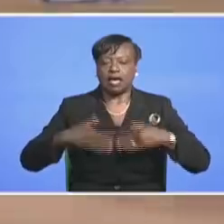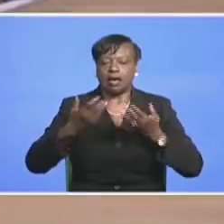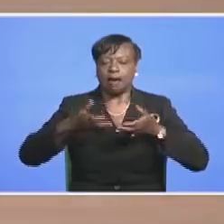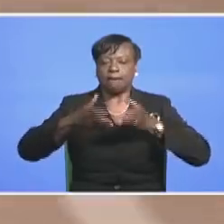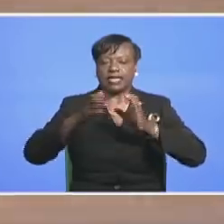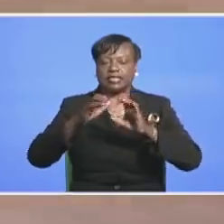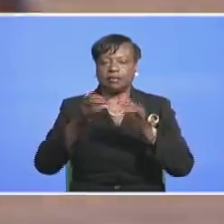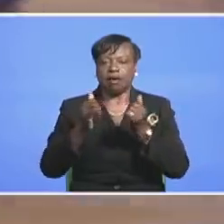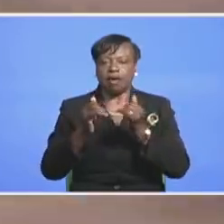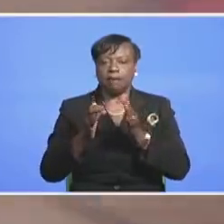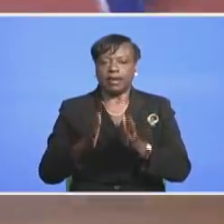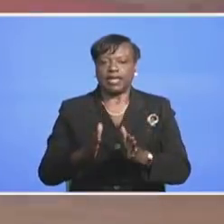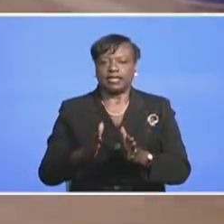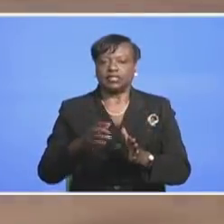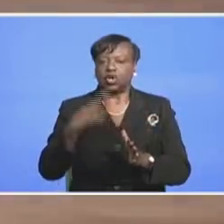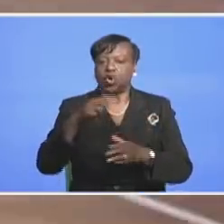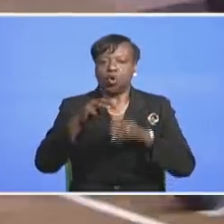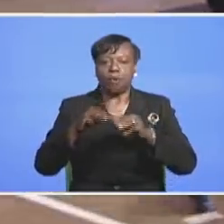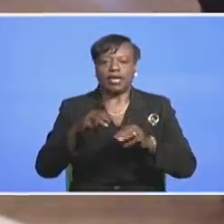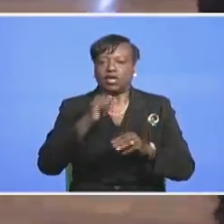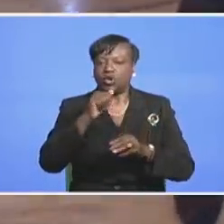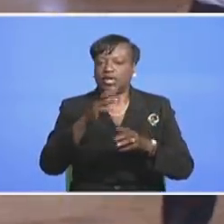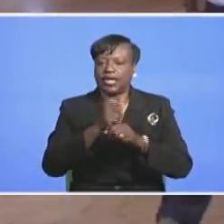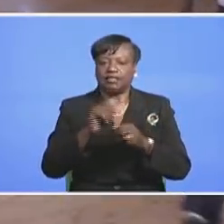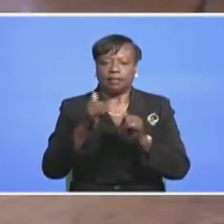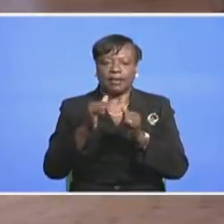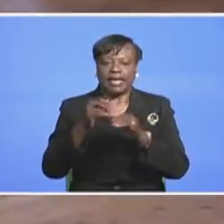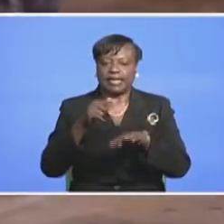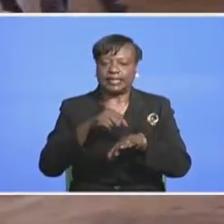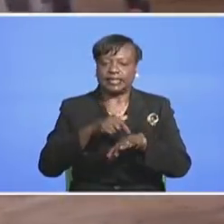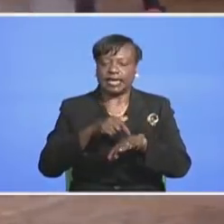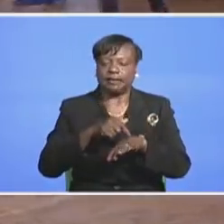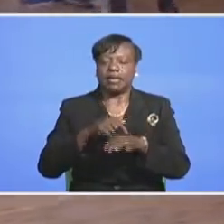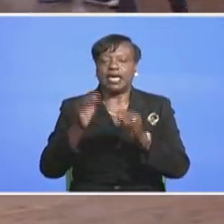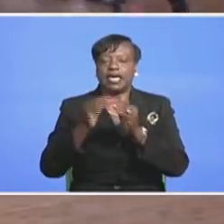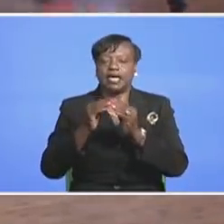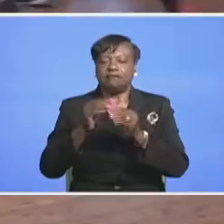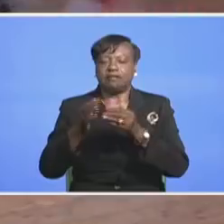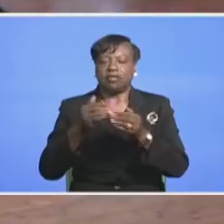get the playing time even though they made the team.